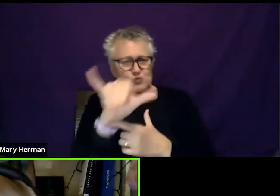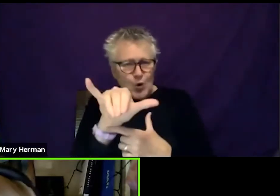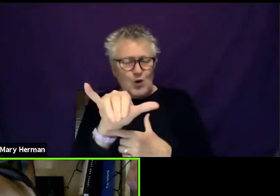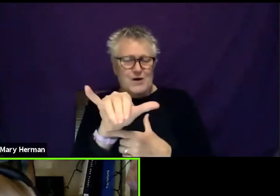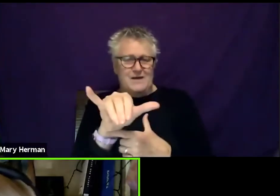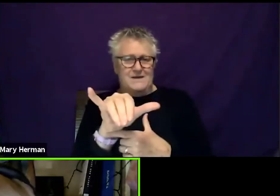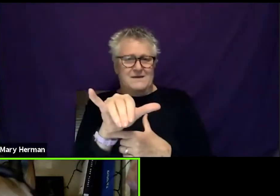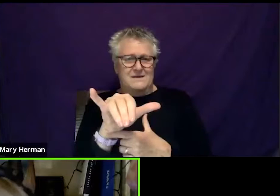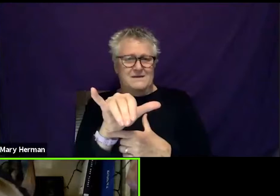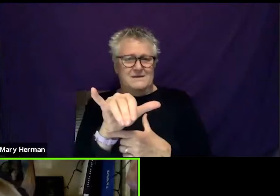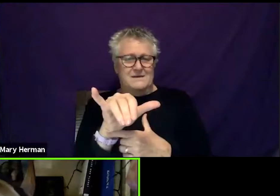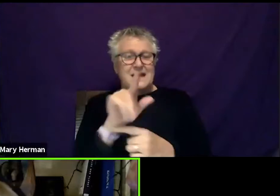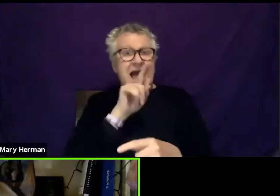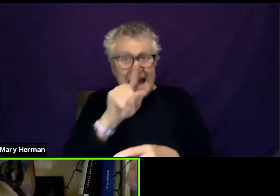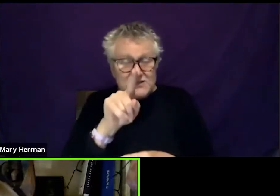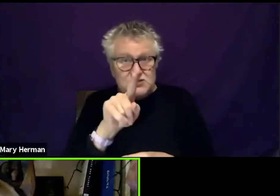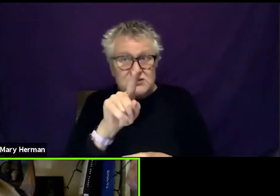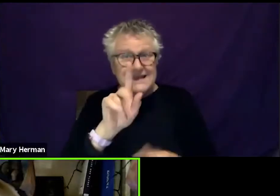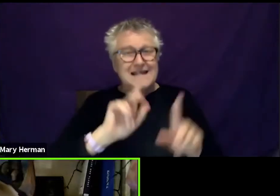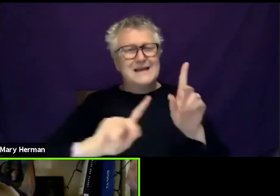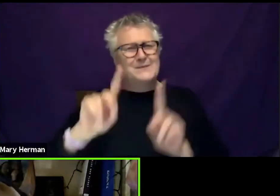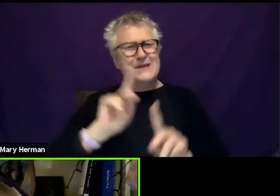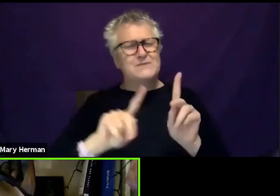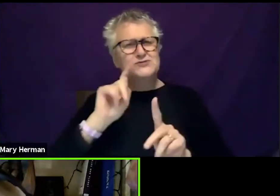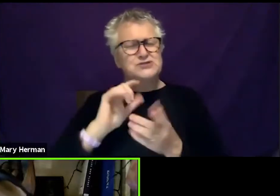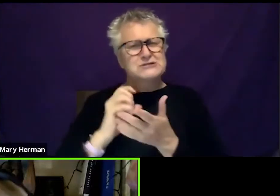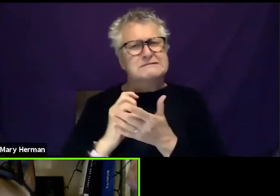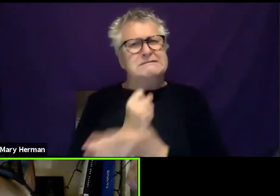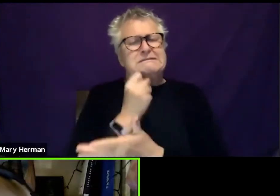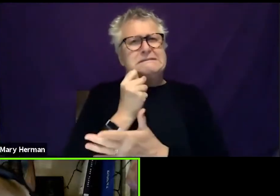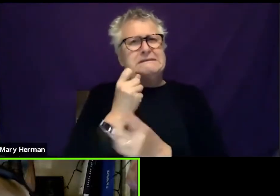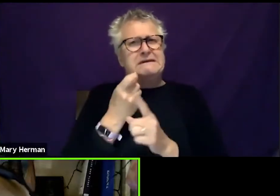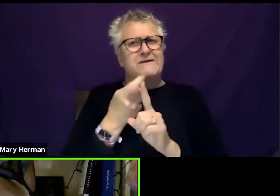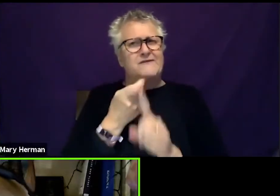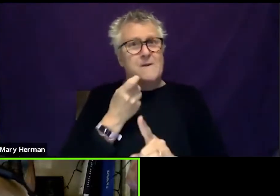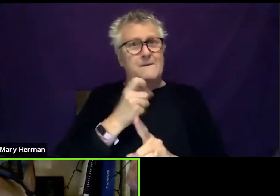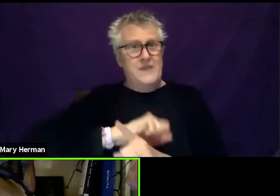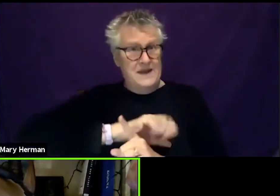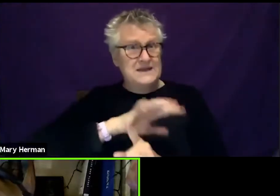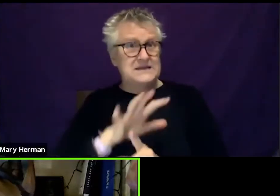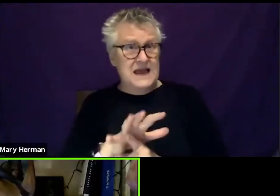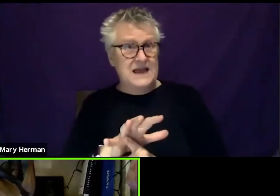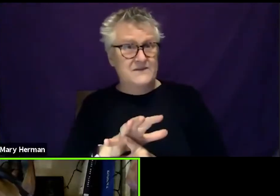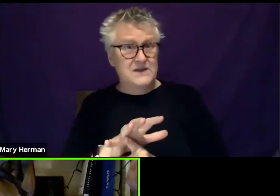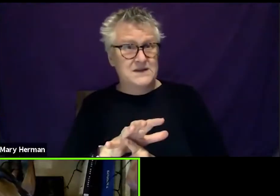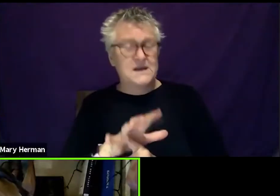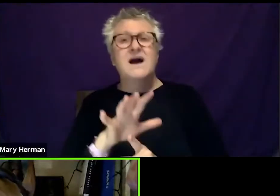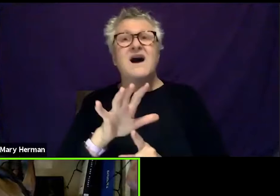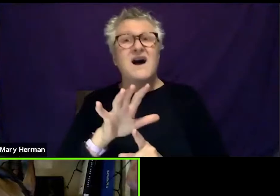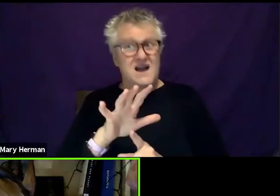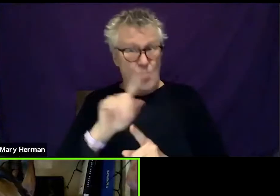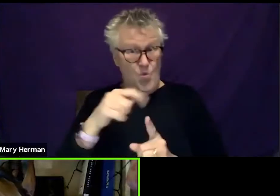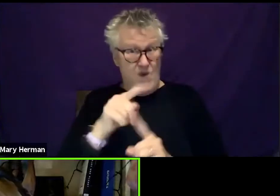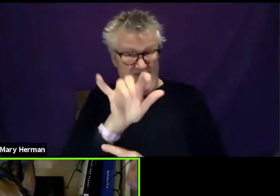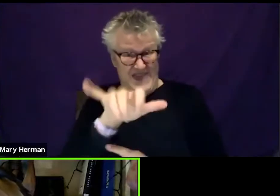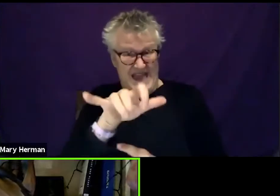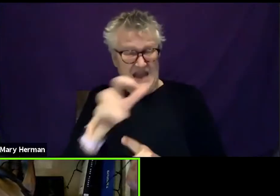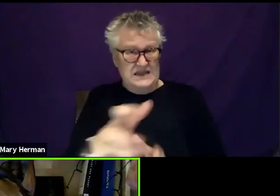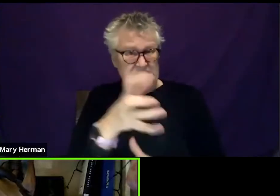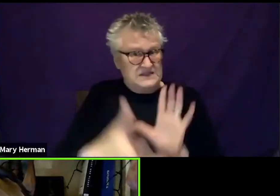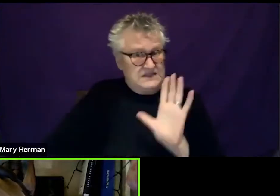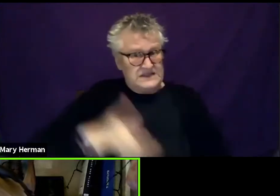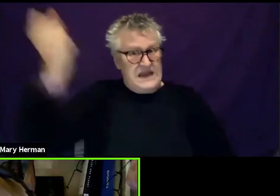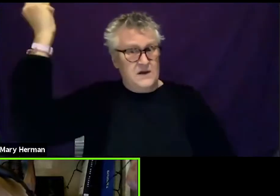the pandemic that when those things are taken away from you, when that casual chat over